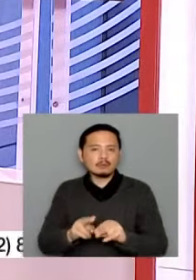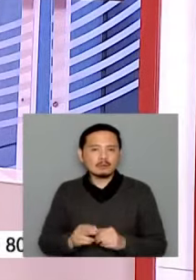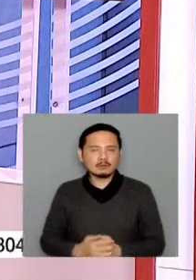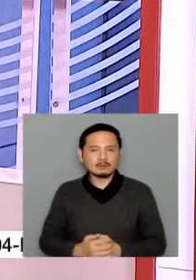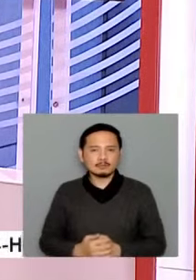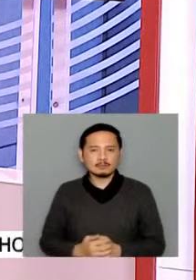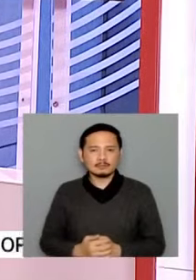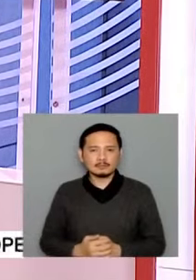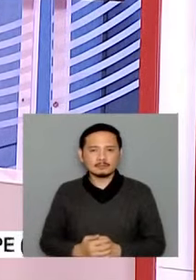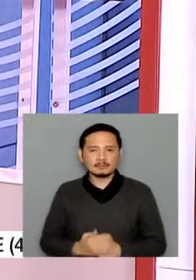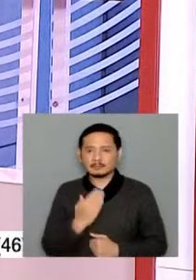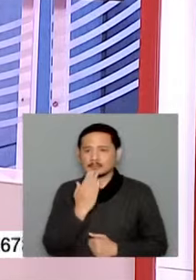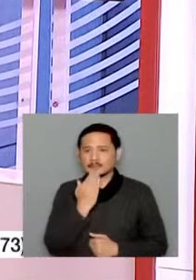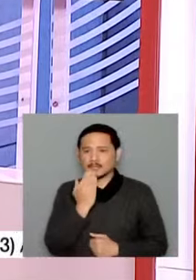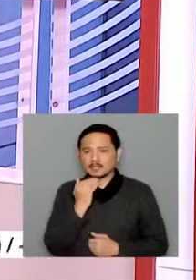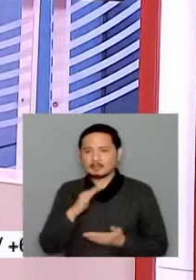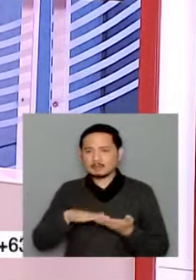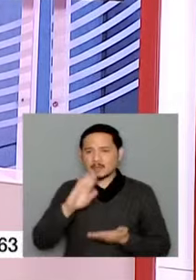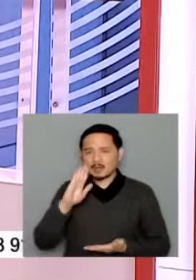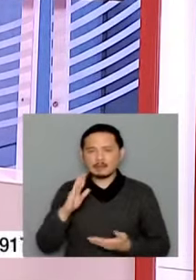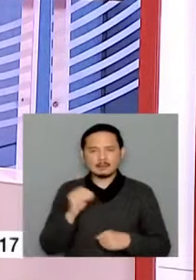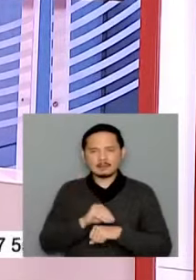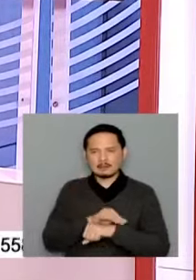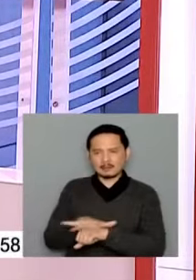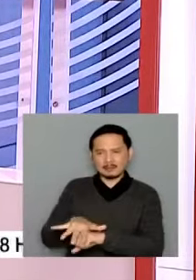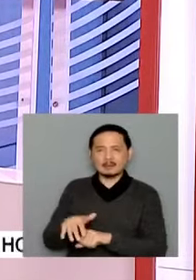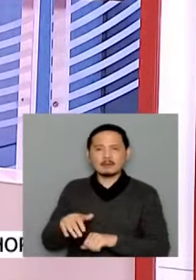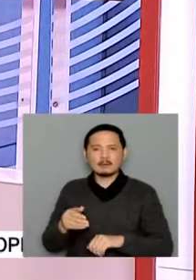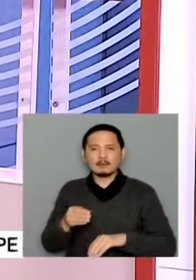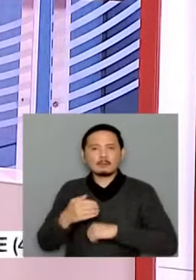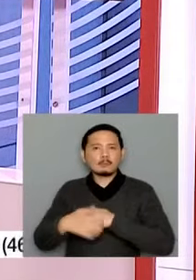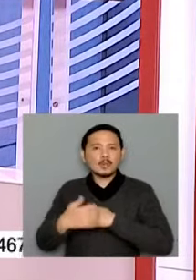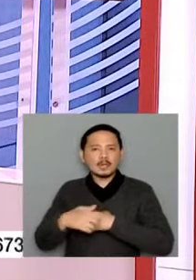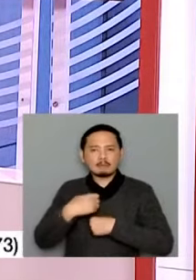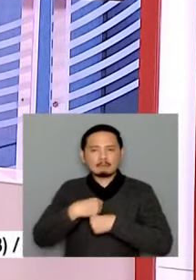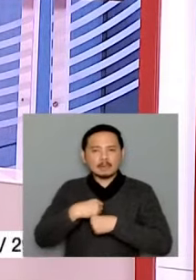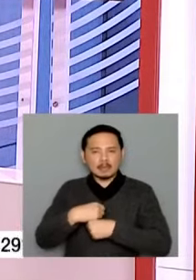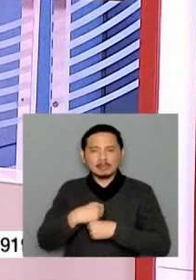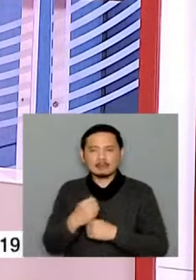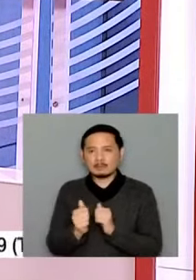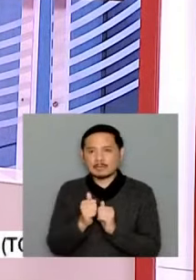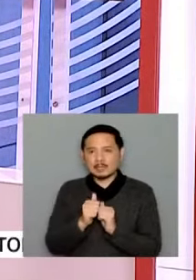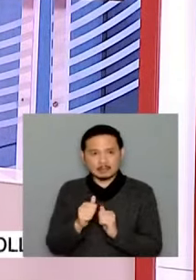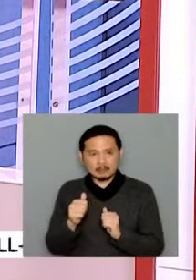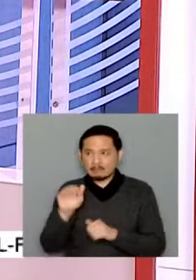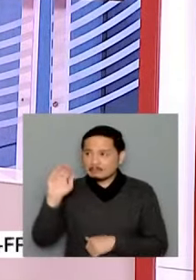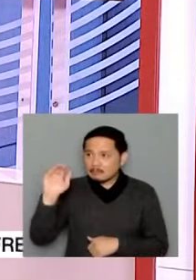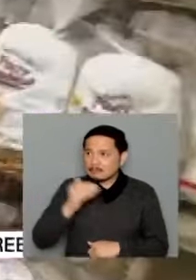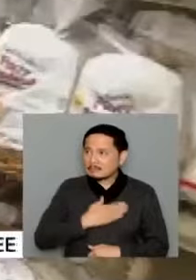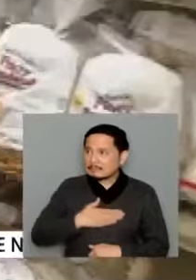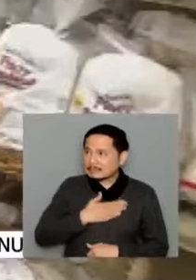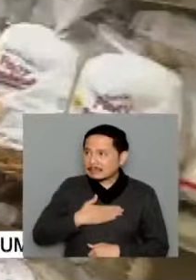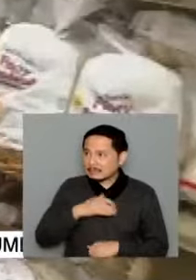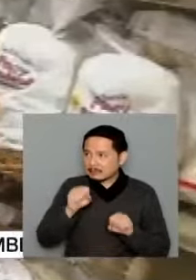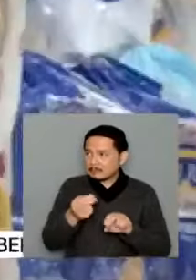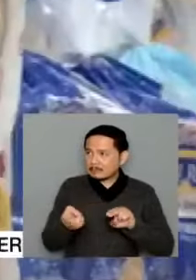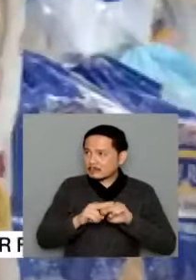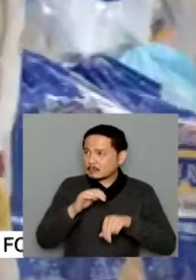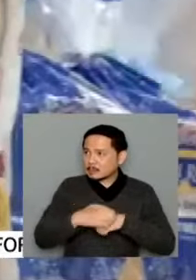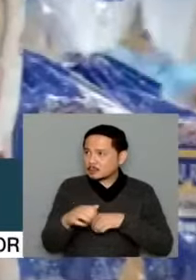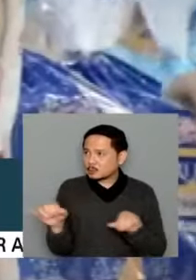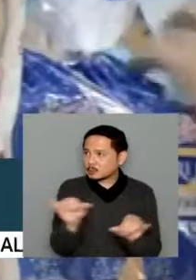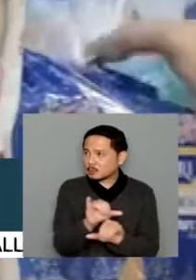Rising sugar costs prompt bread makers in the Philippines to seek authorization to hike their prices. They're again asking the Trade Department to